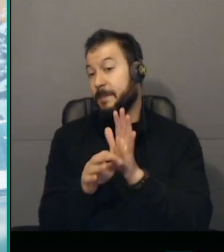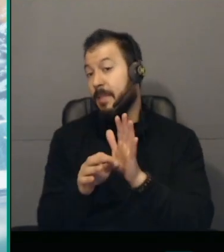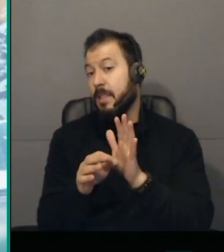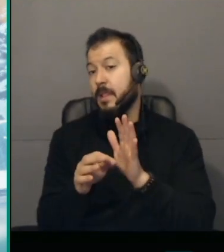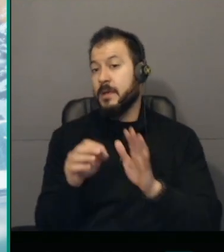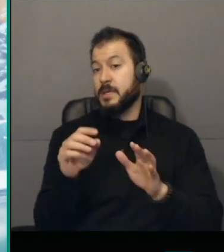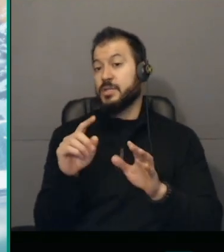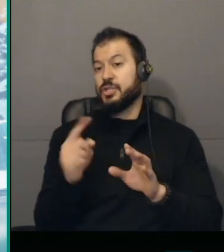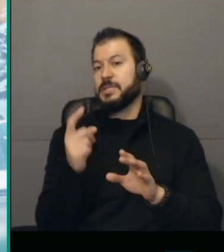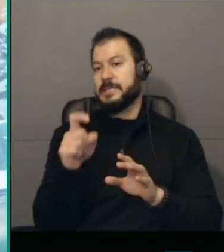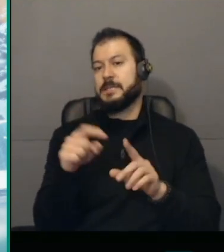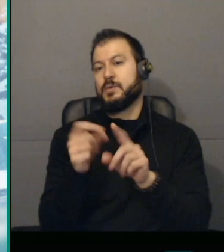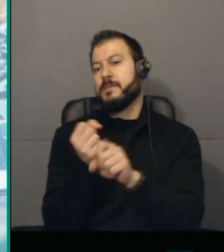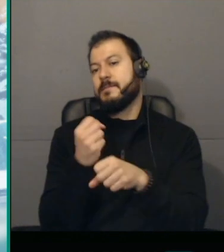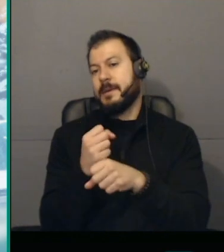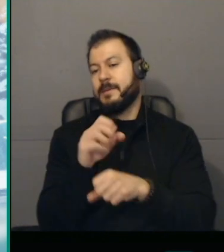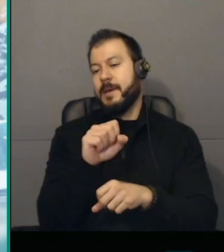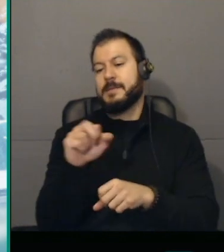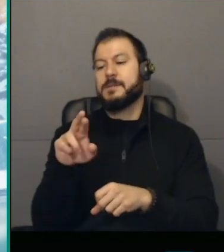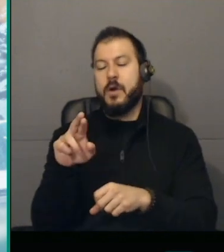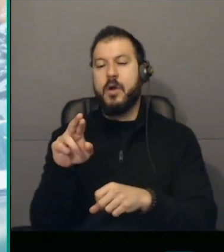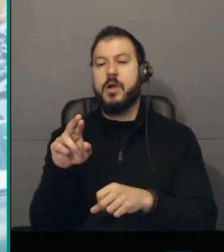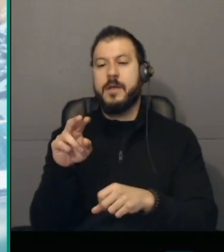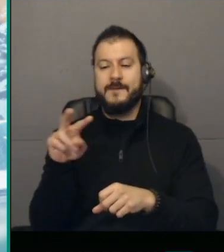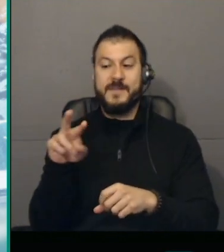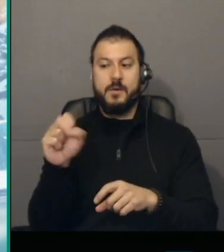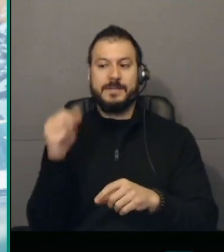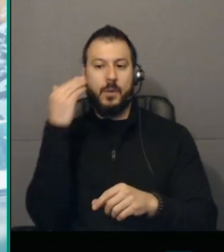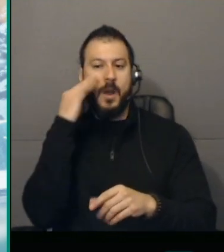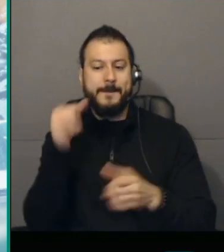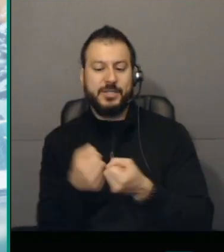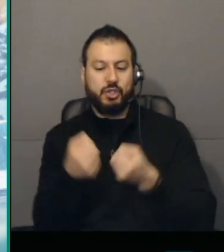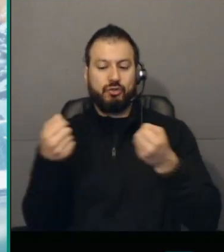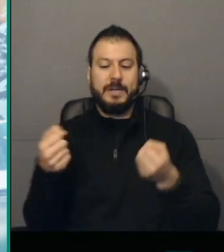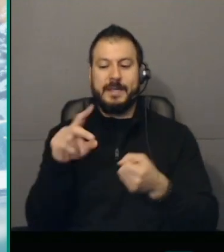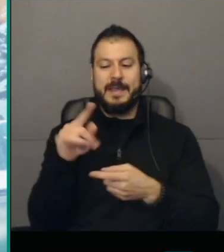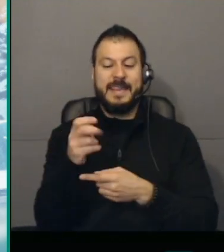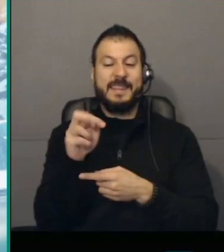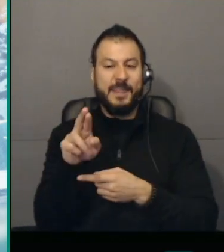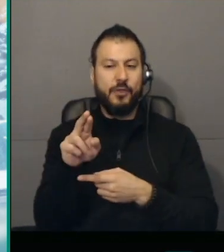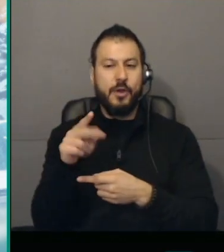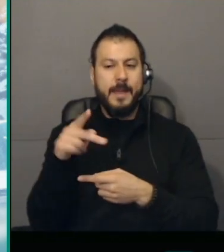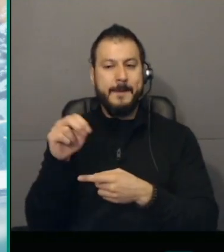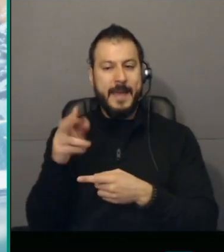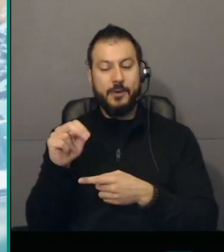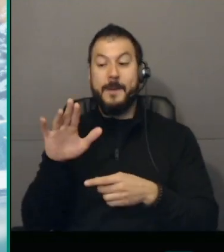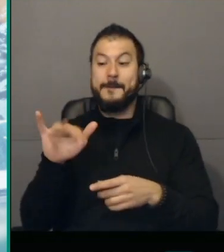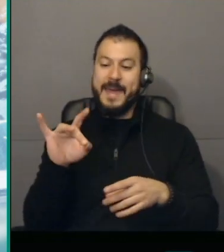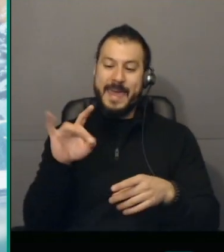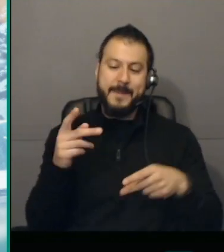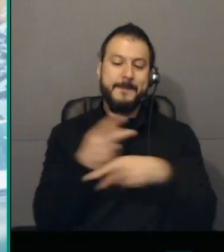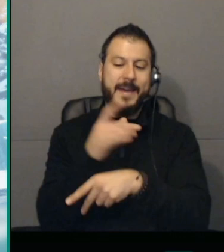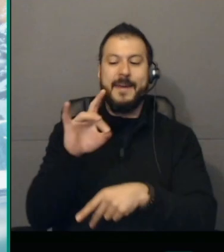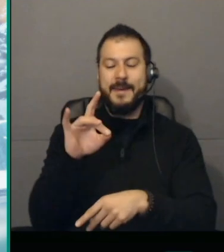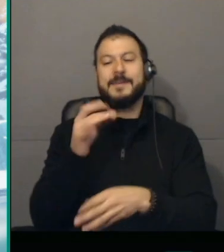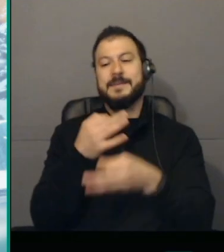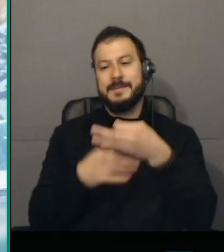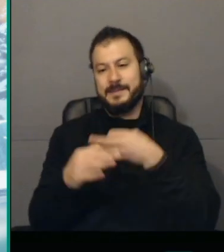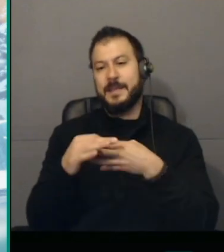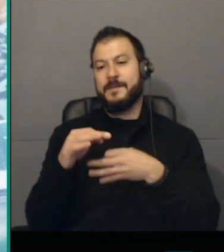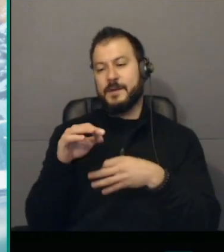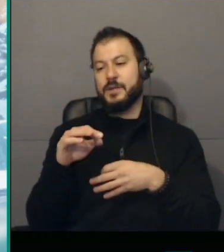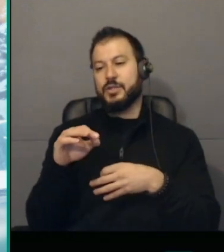simple. We simply just needed to make the SSR shader VRS aware by stretching that dither pattern across an 8x8 pixel block instead